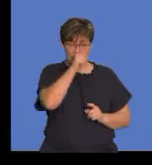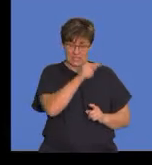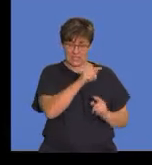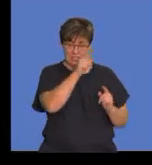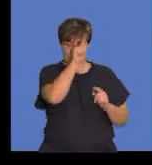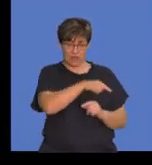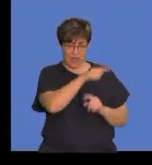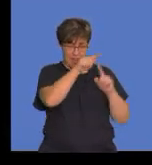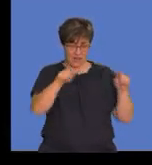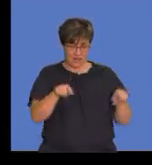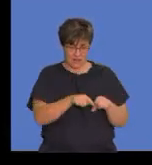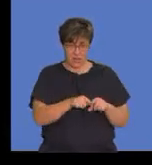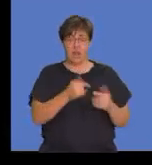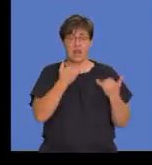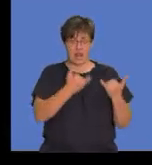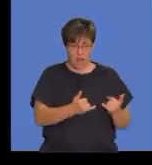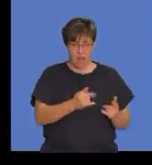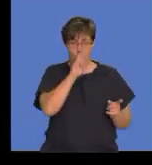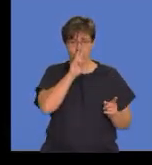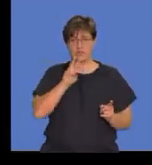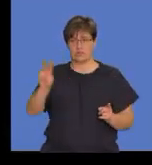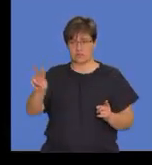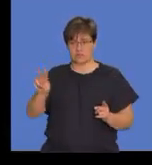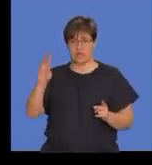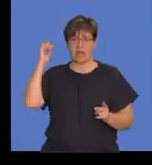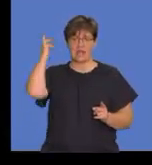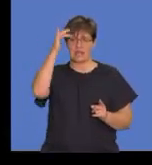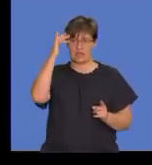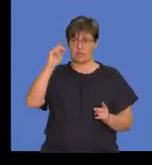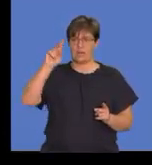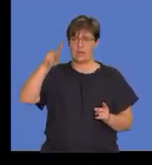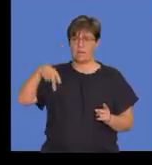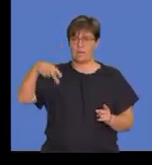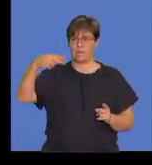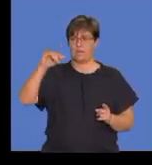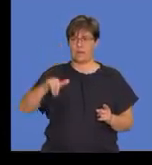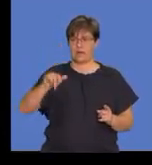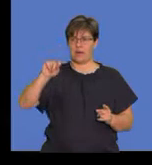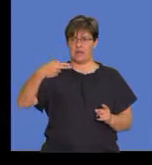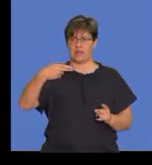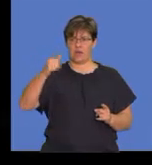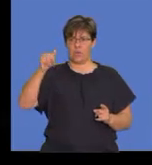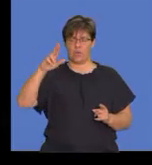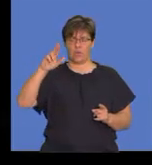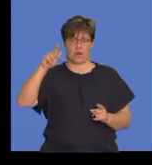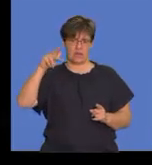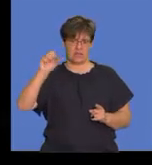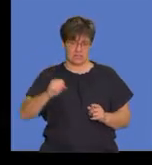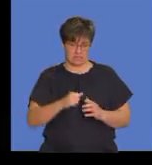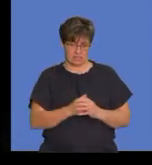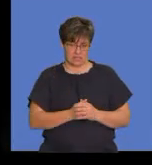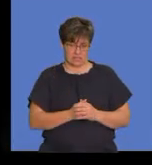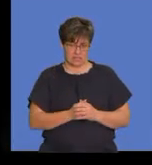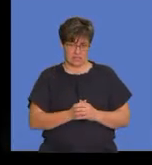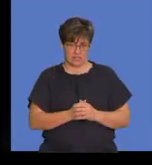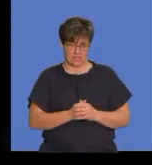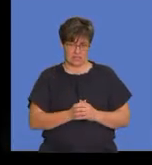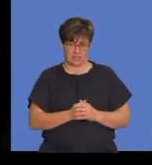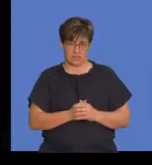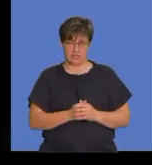right-angled triangle can we then look at what we call theorem of Pythagoras, which I just shortened it